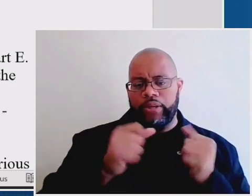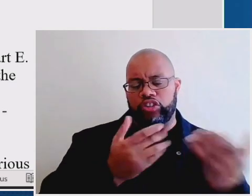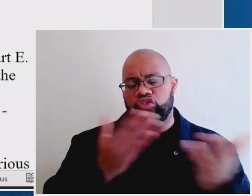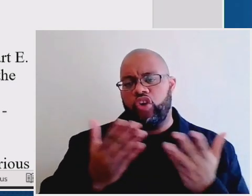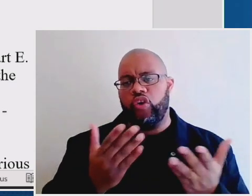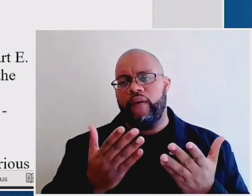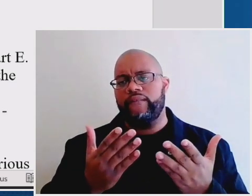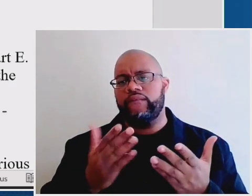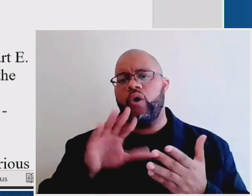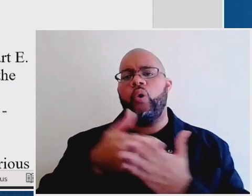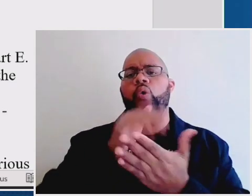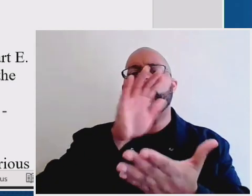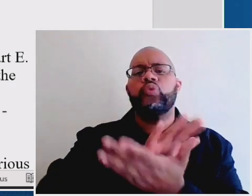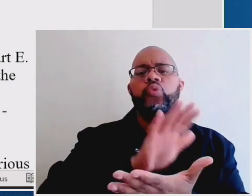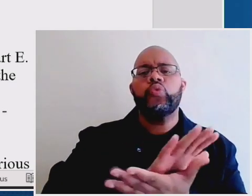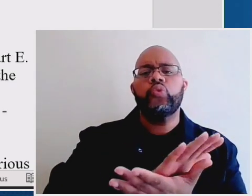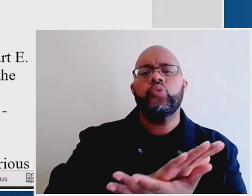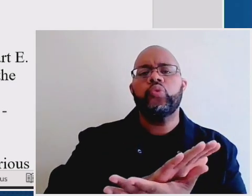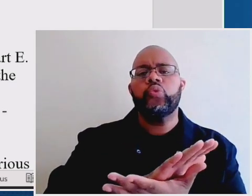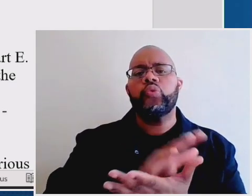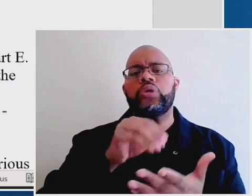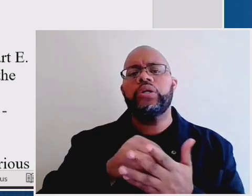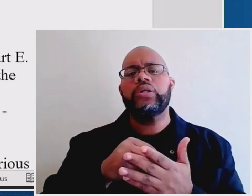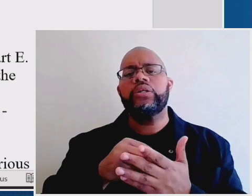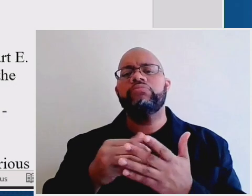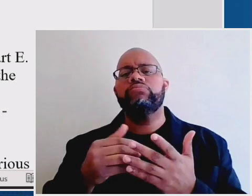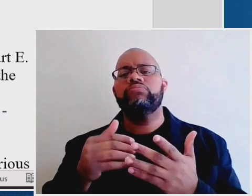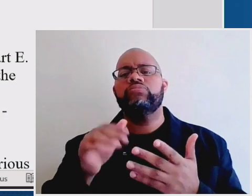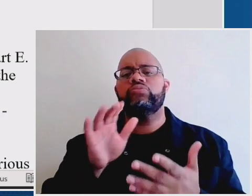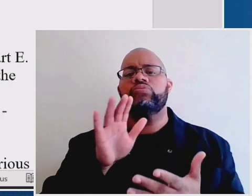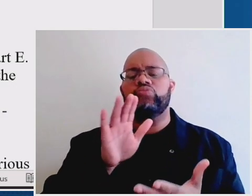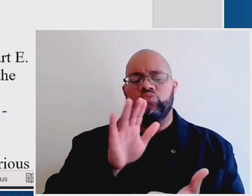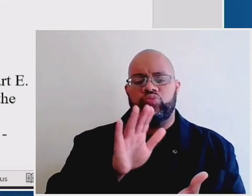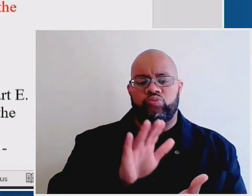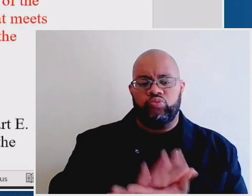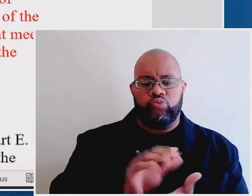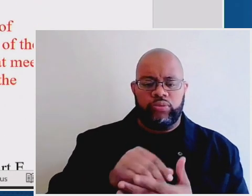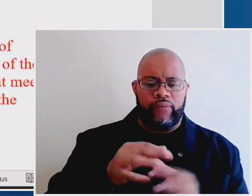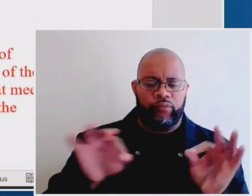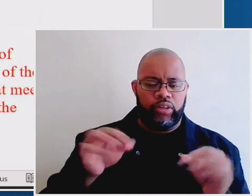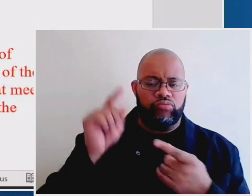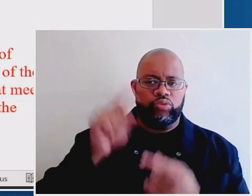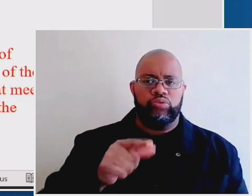whole school. You know, if a predominant number of the school is free and reduced lunch.